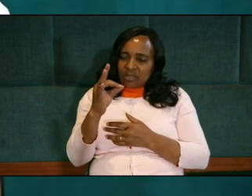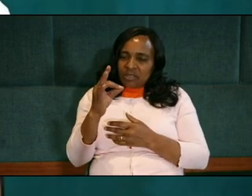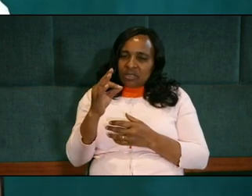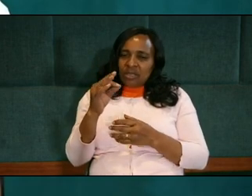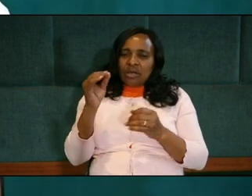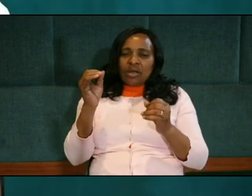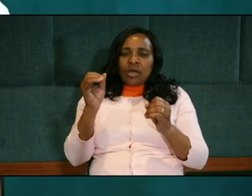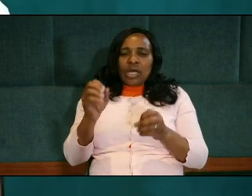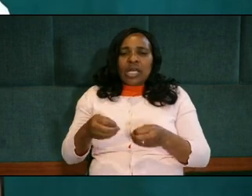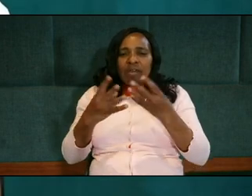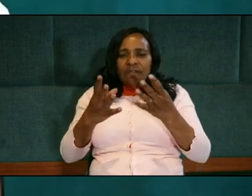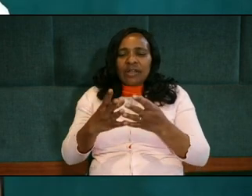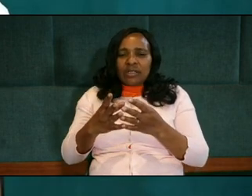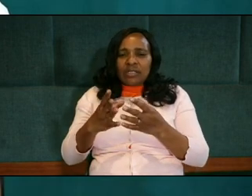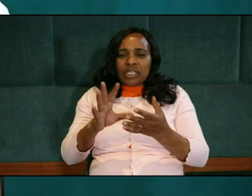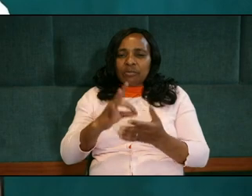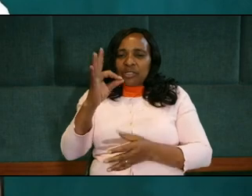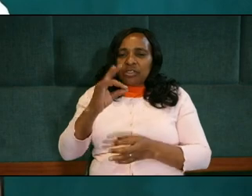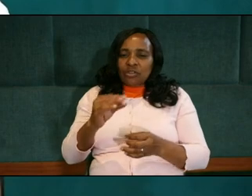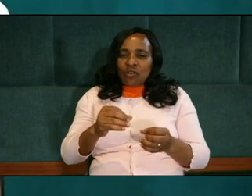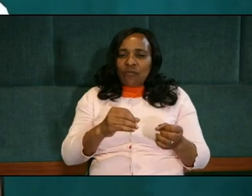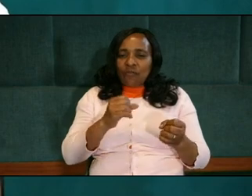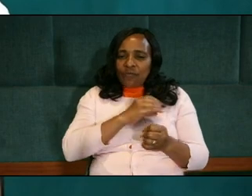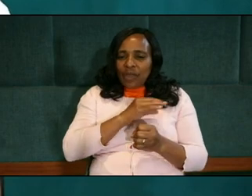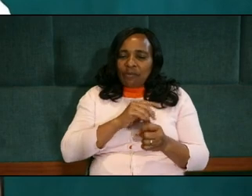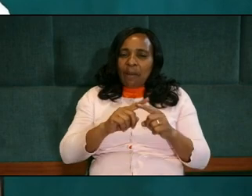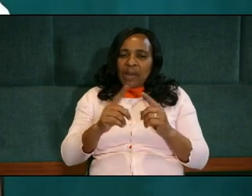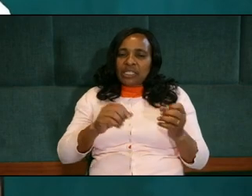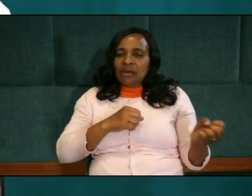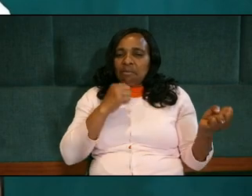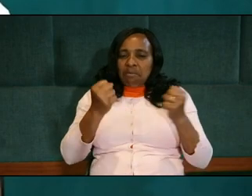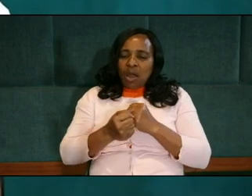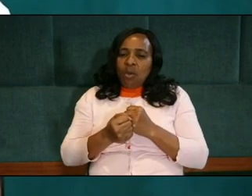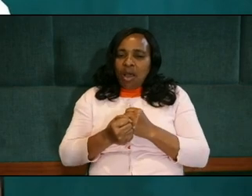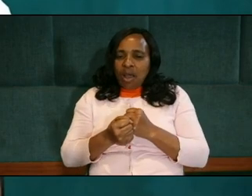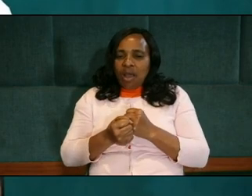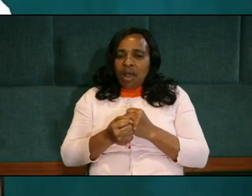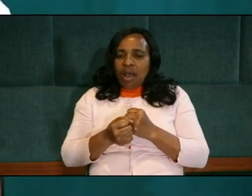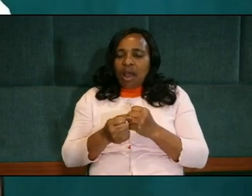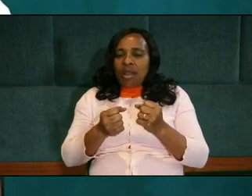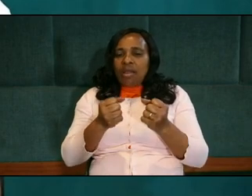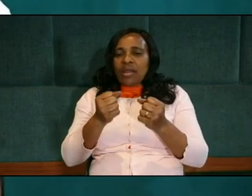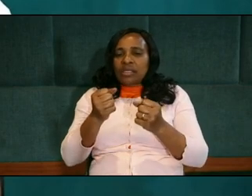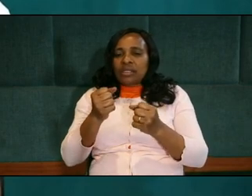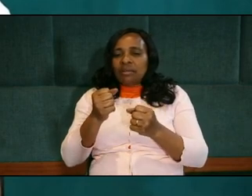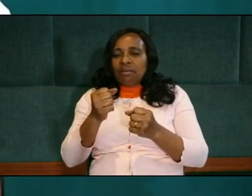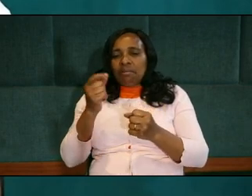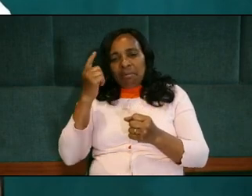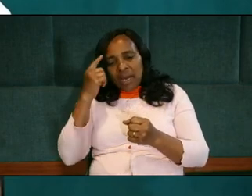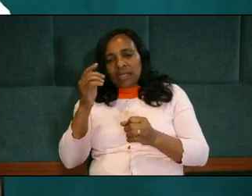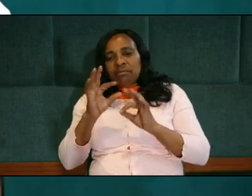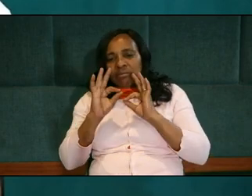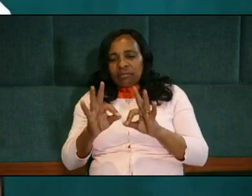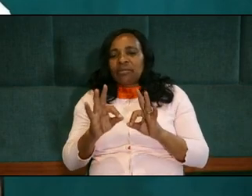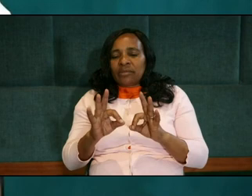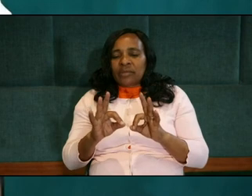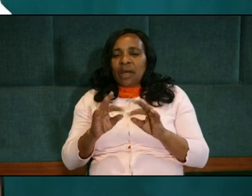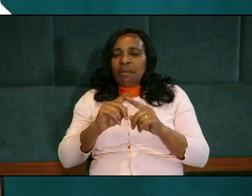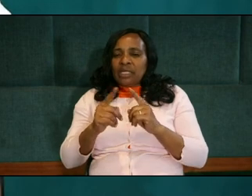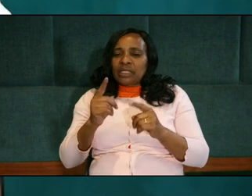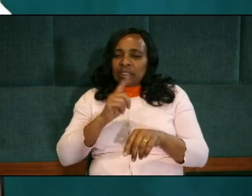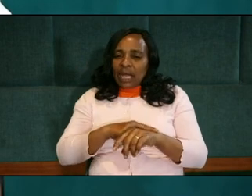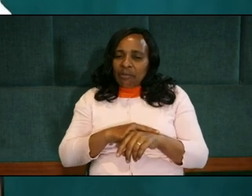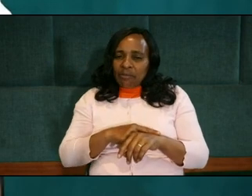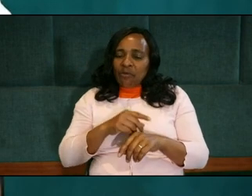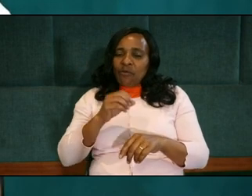fear, but of power, of love, and a sound mind. So whenever you feel fearful, you can rest assured it is not